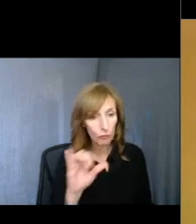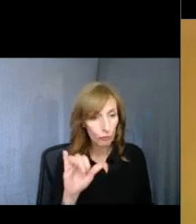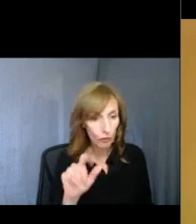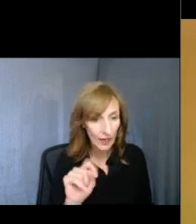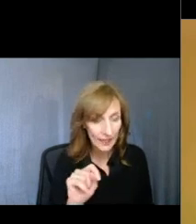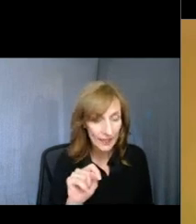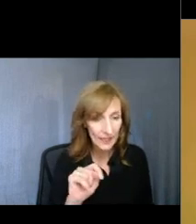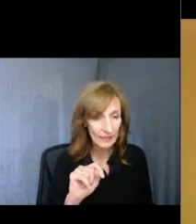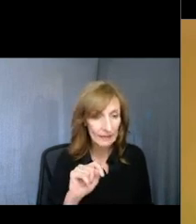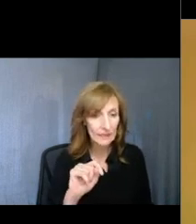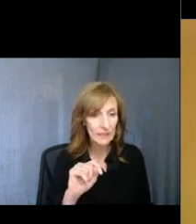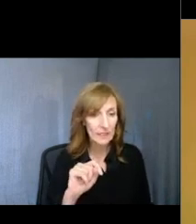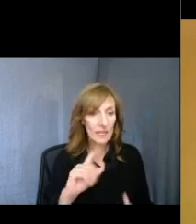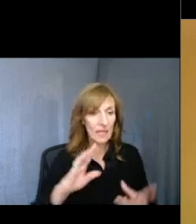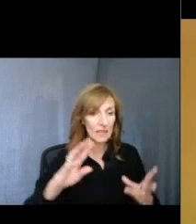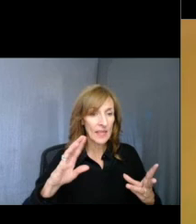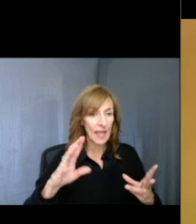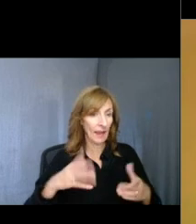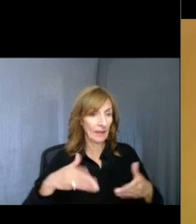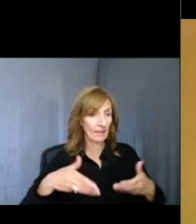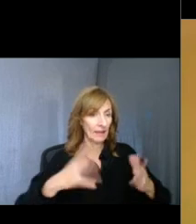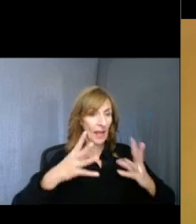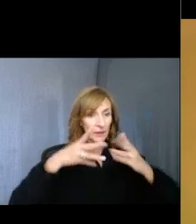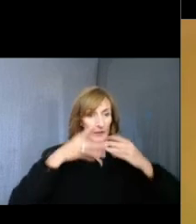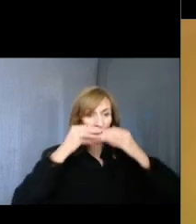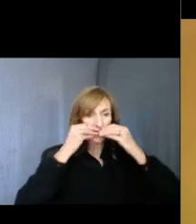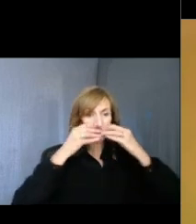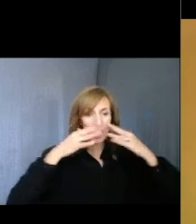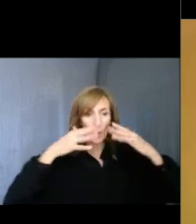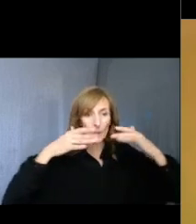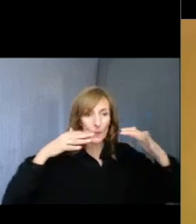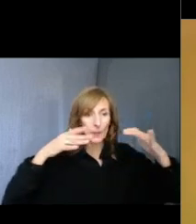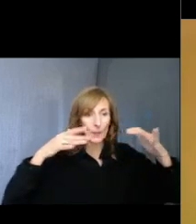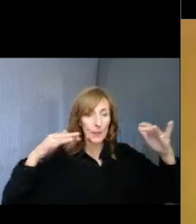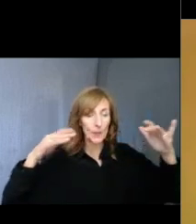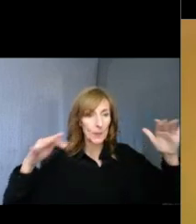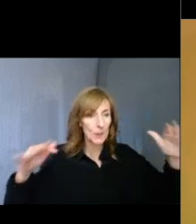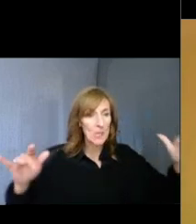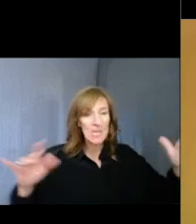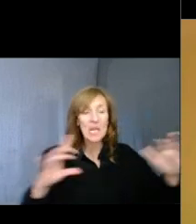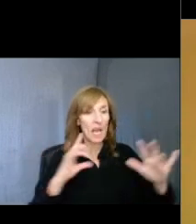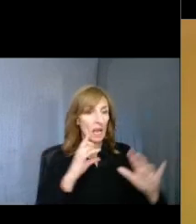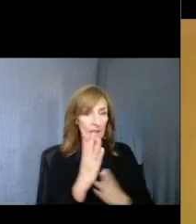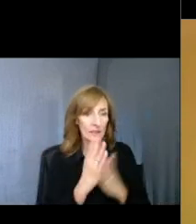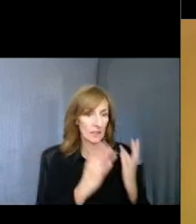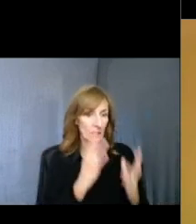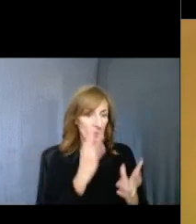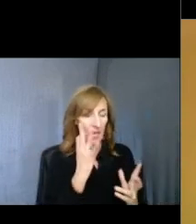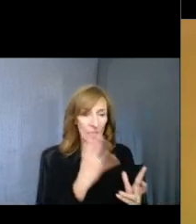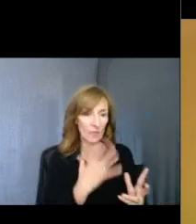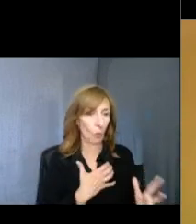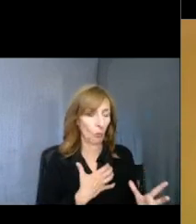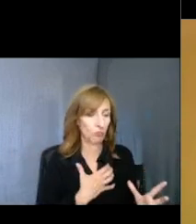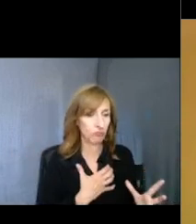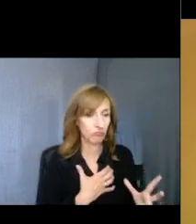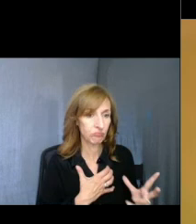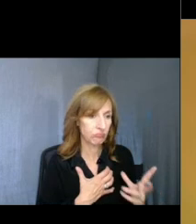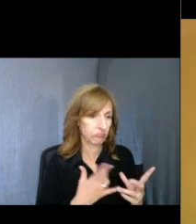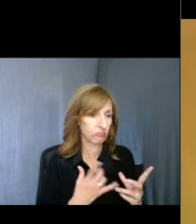aromatize the smell, and some cats just find it more appealing to eat something that's warm